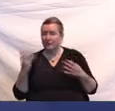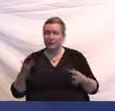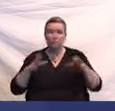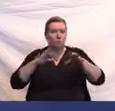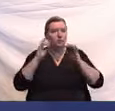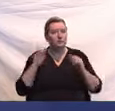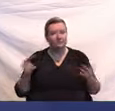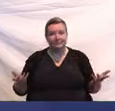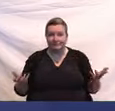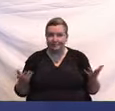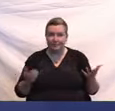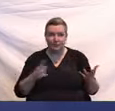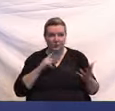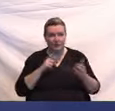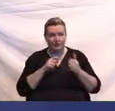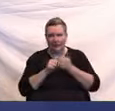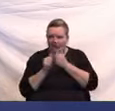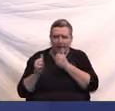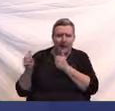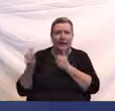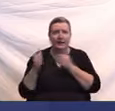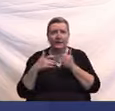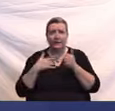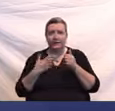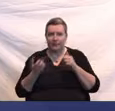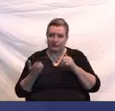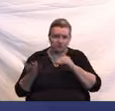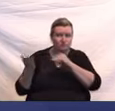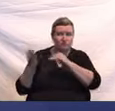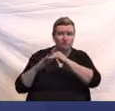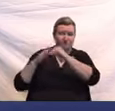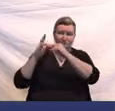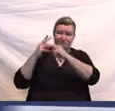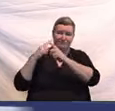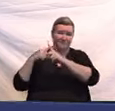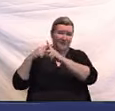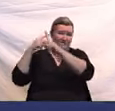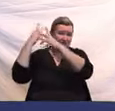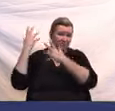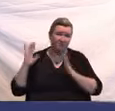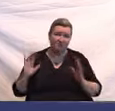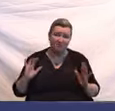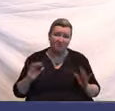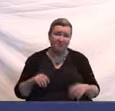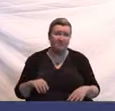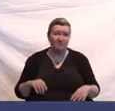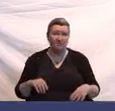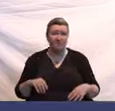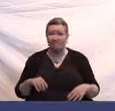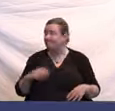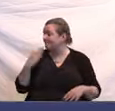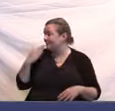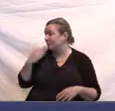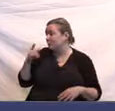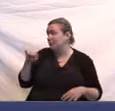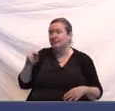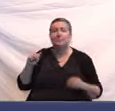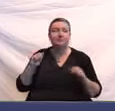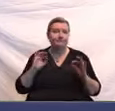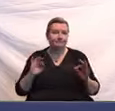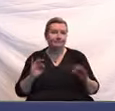get ahead of the epidemic curve continuing to go up. Amen. Thank you, Tina. Thank you, Brent. Dustin, good